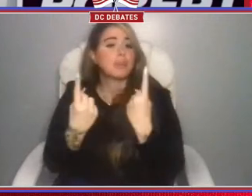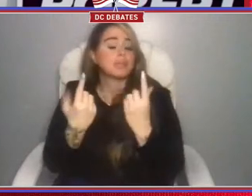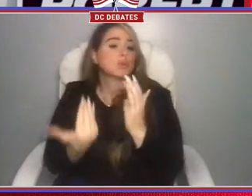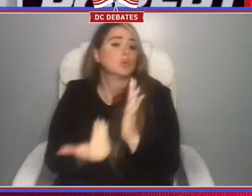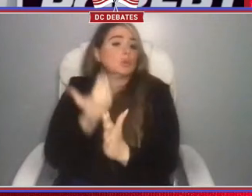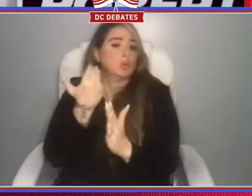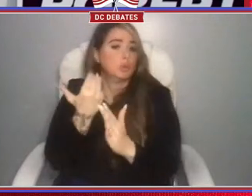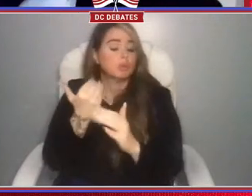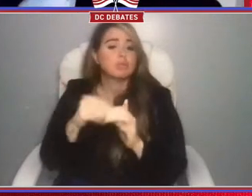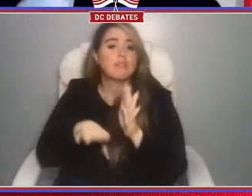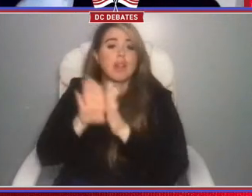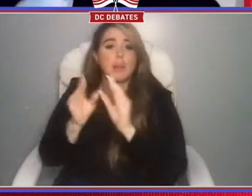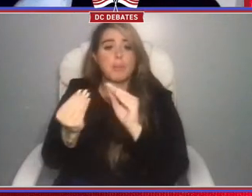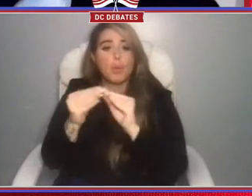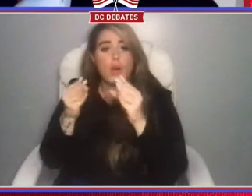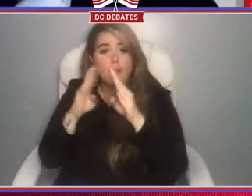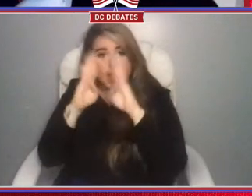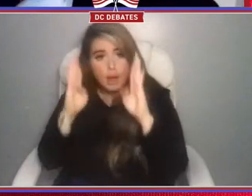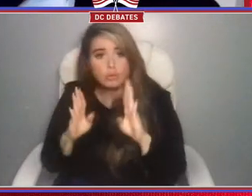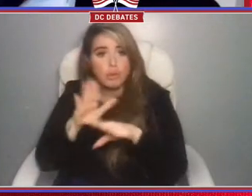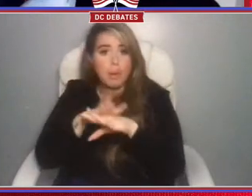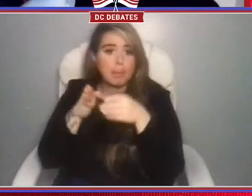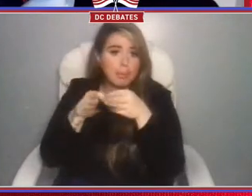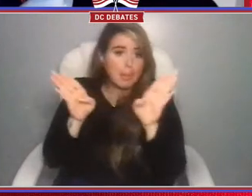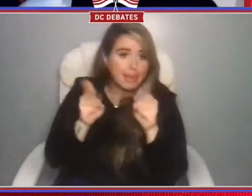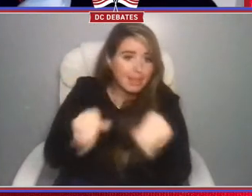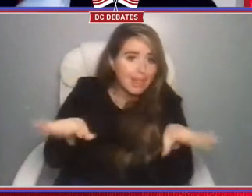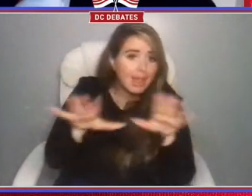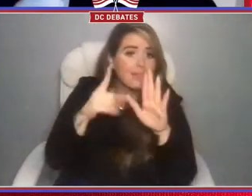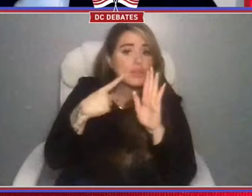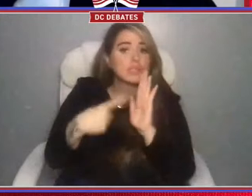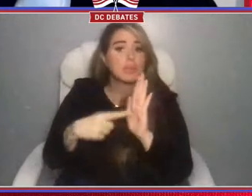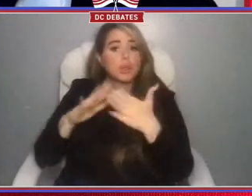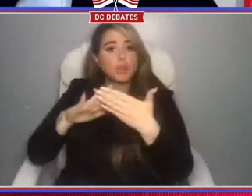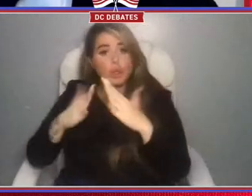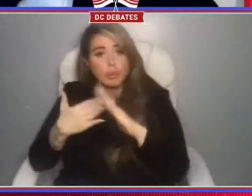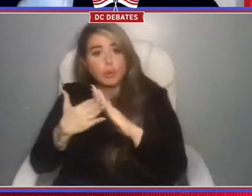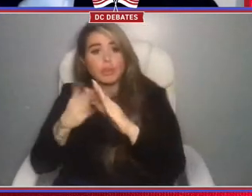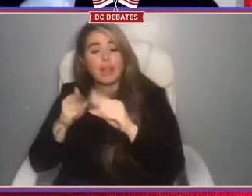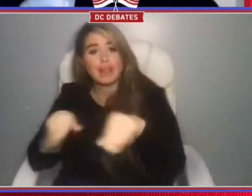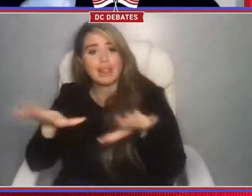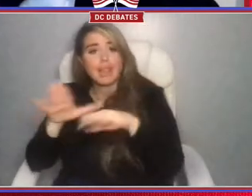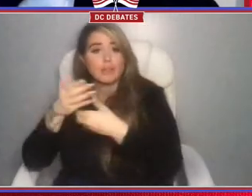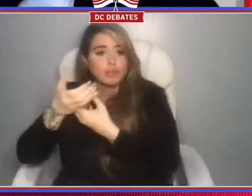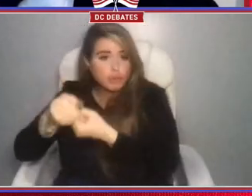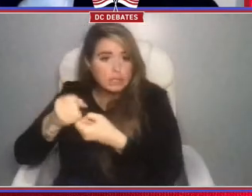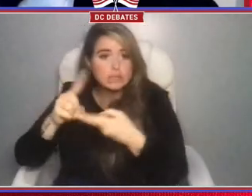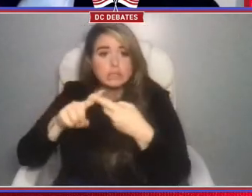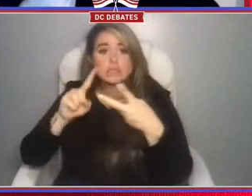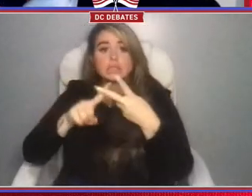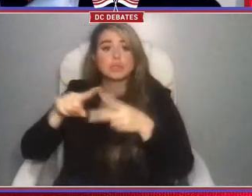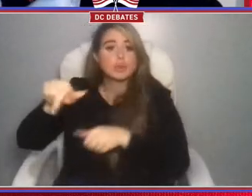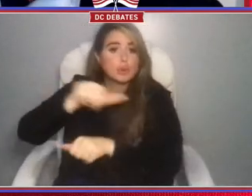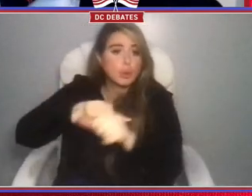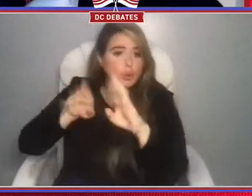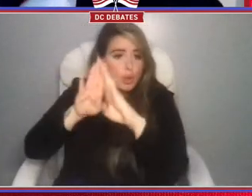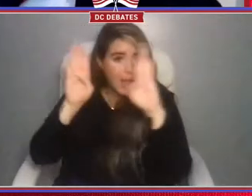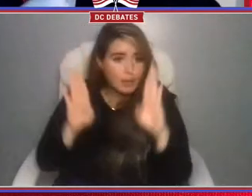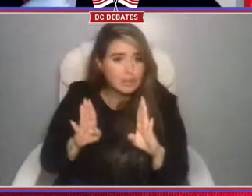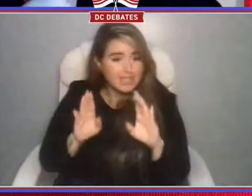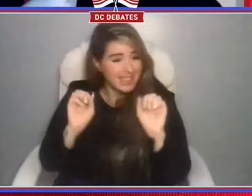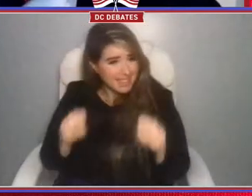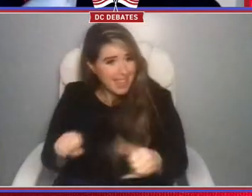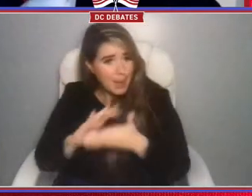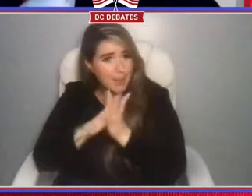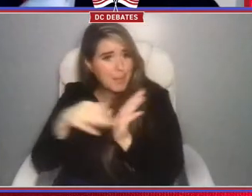land, looking at things like community land trusts and social housing. We can move the ball forward on affordability, but only with